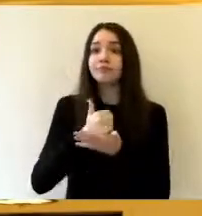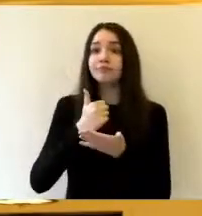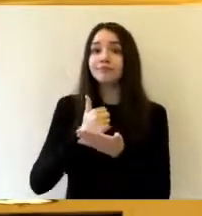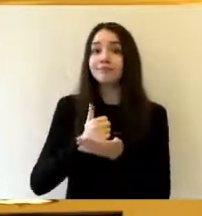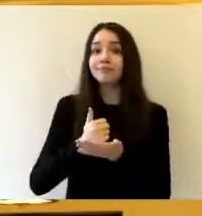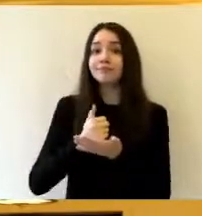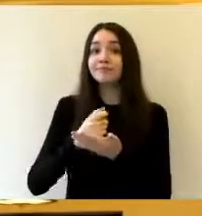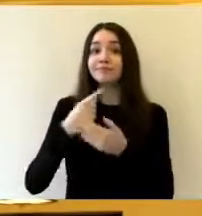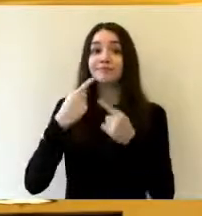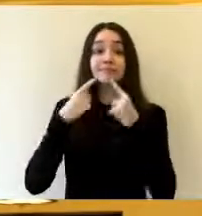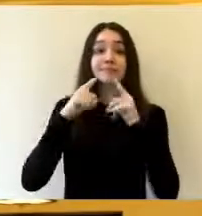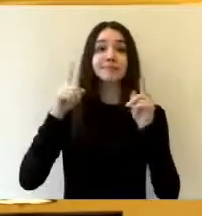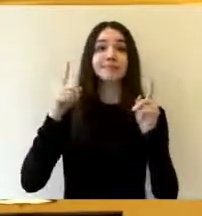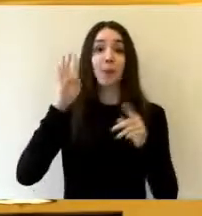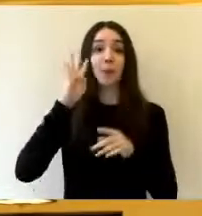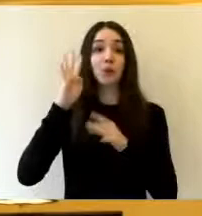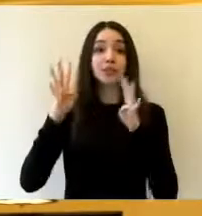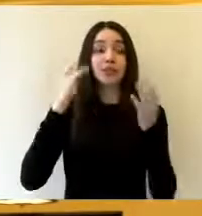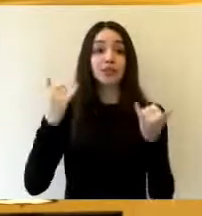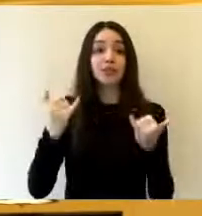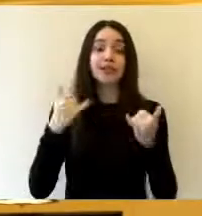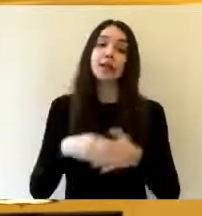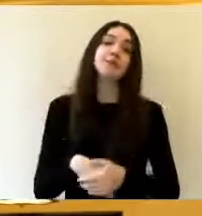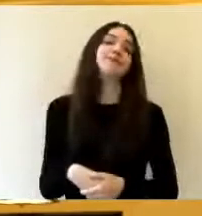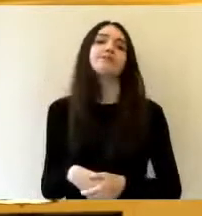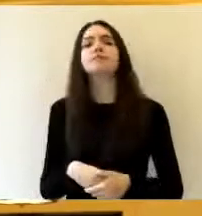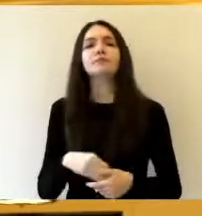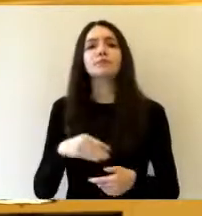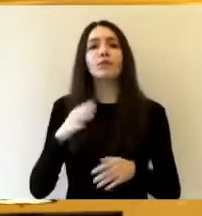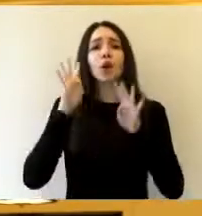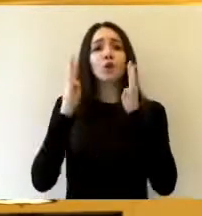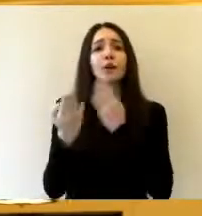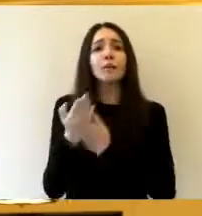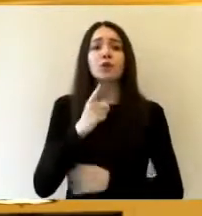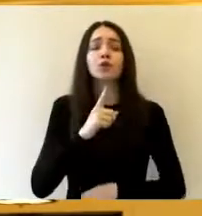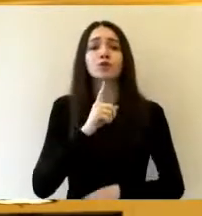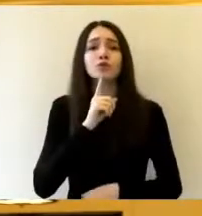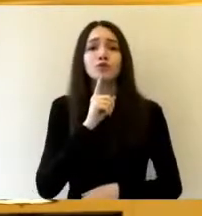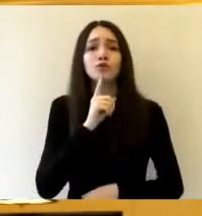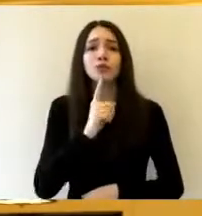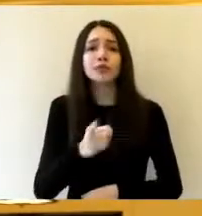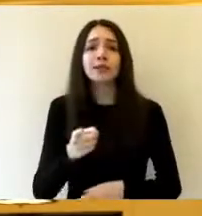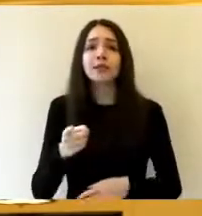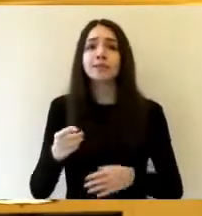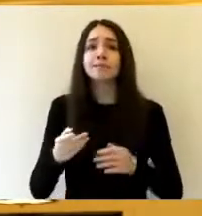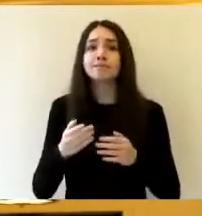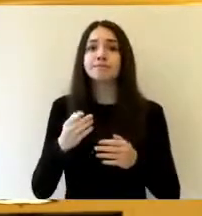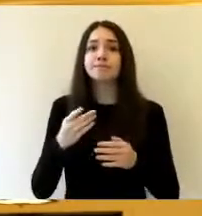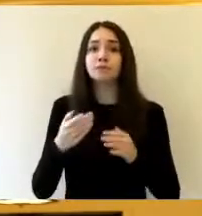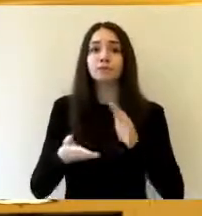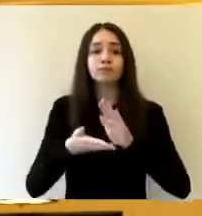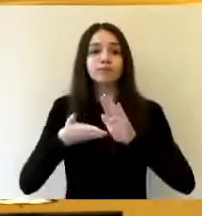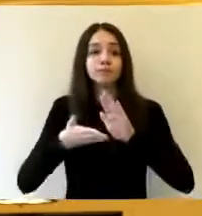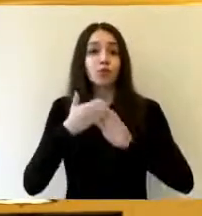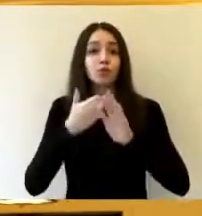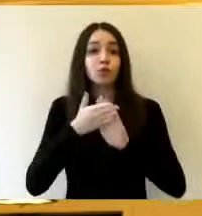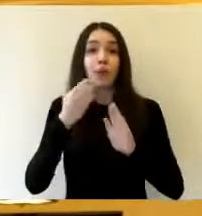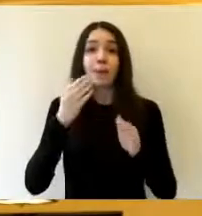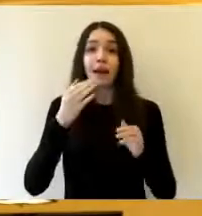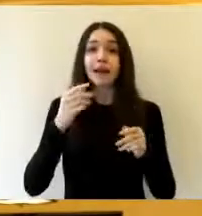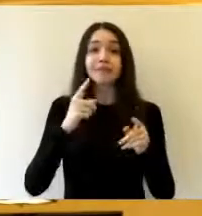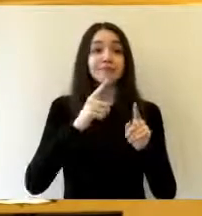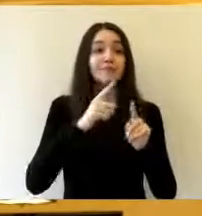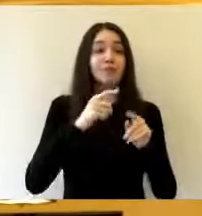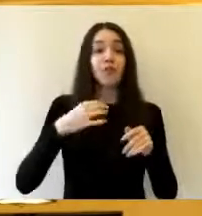happen. Creative Mornings is really run on what we call an engine of generosity. Everybody involved here is a volunteer,